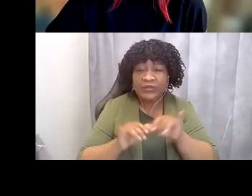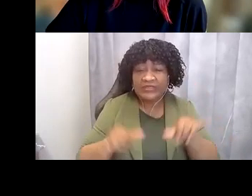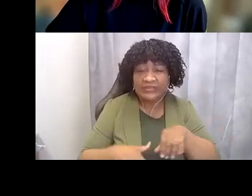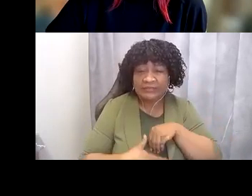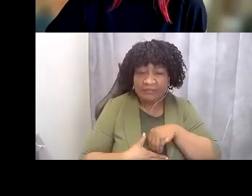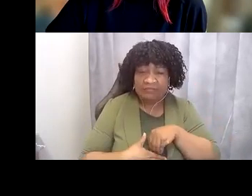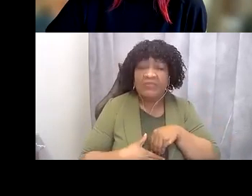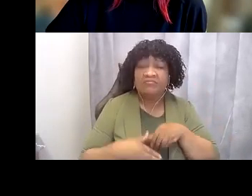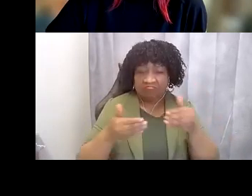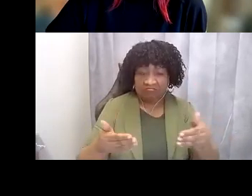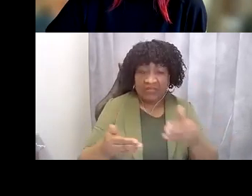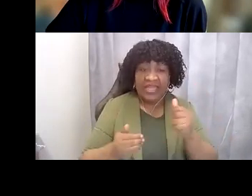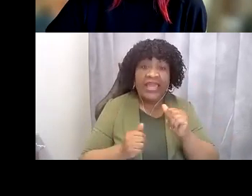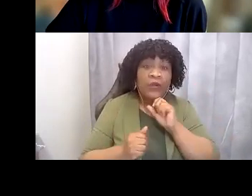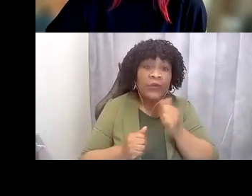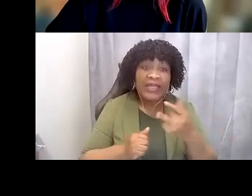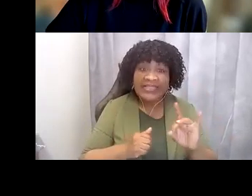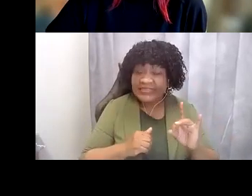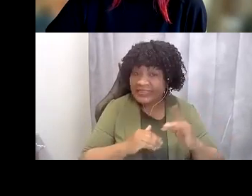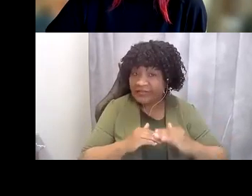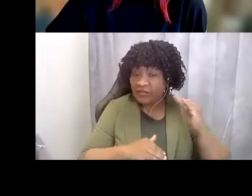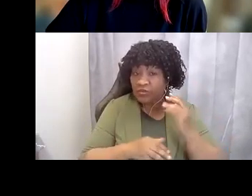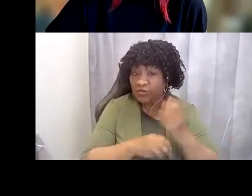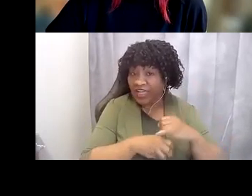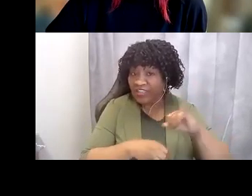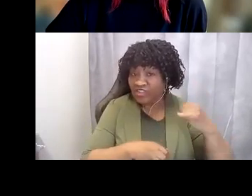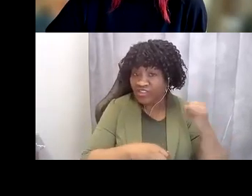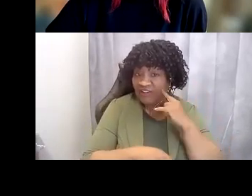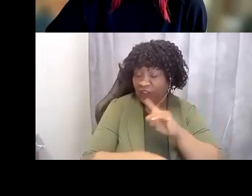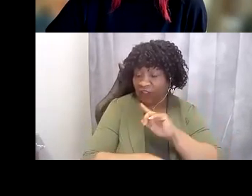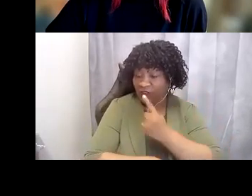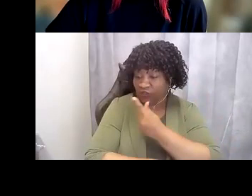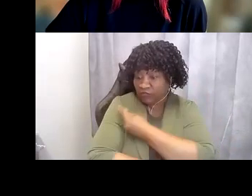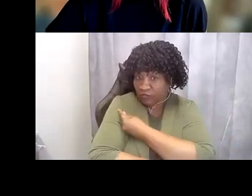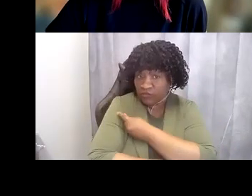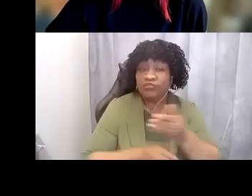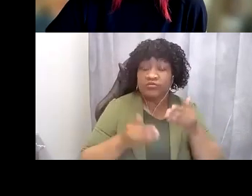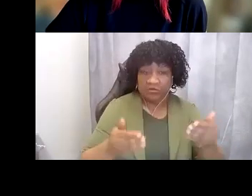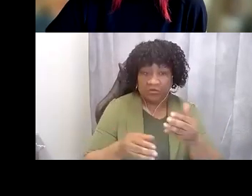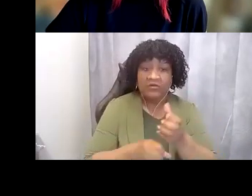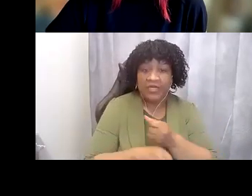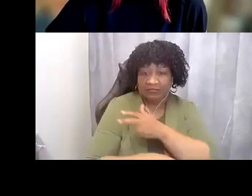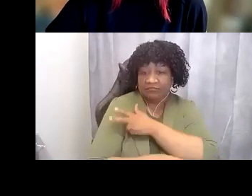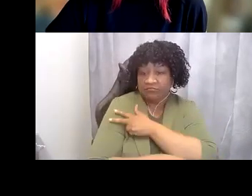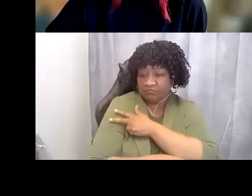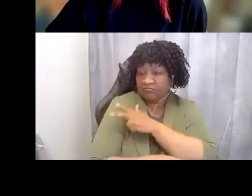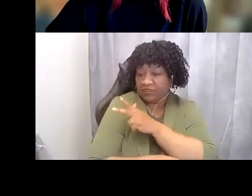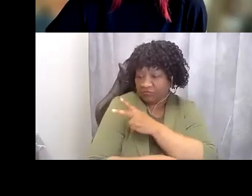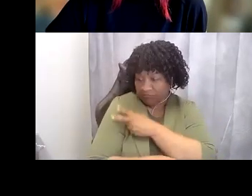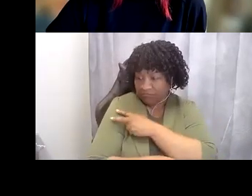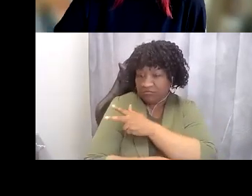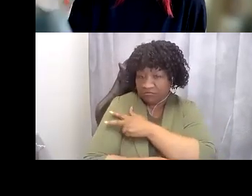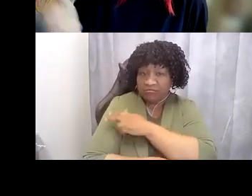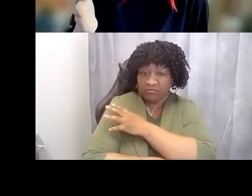and 18 and older who received Johnson & Johnson for their first primary dose. So they would, for